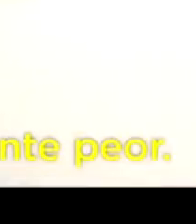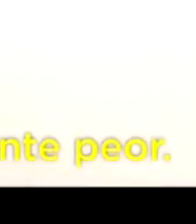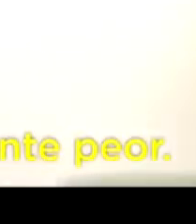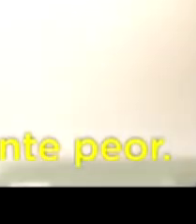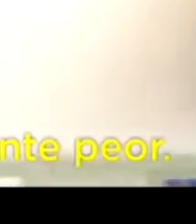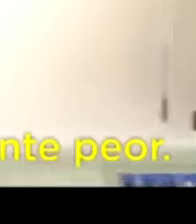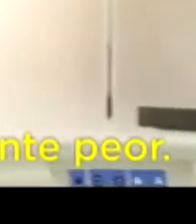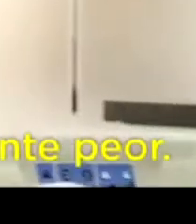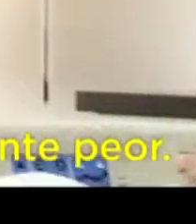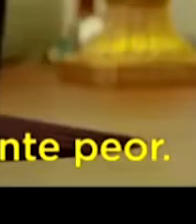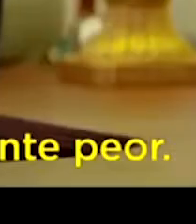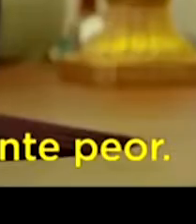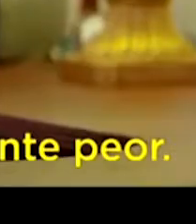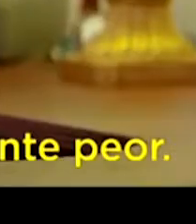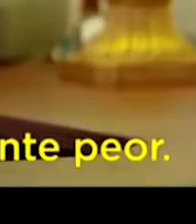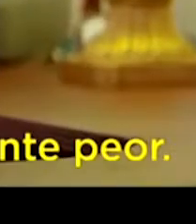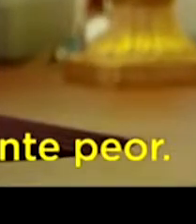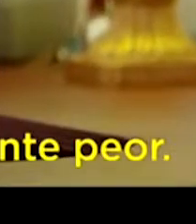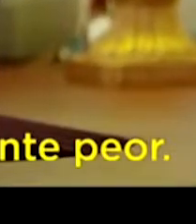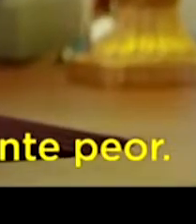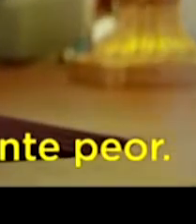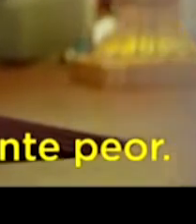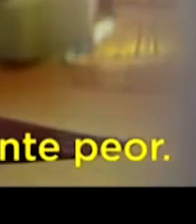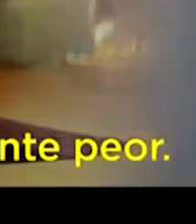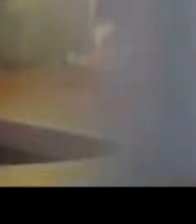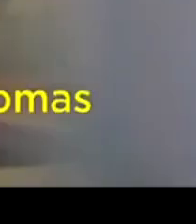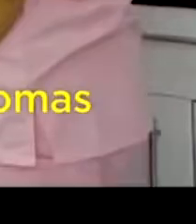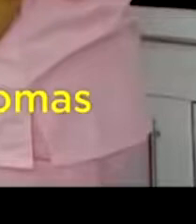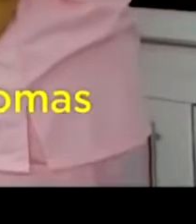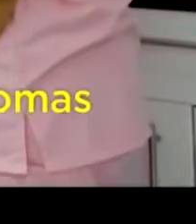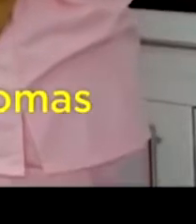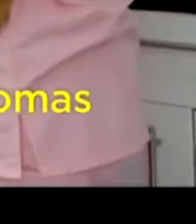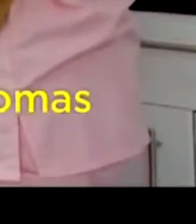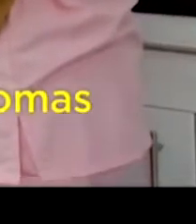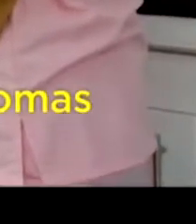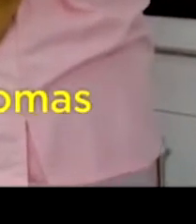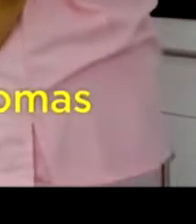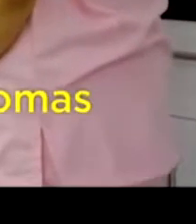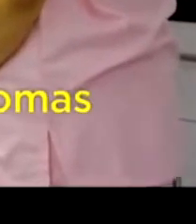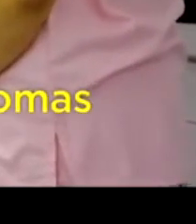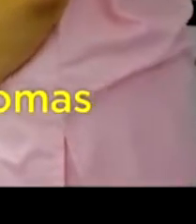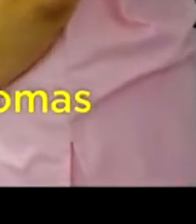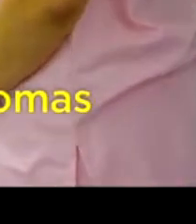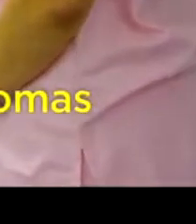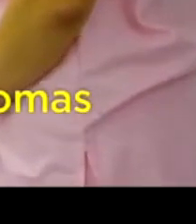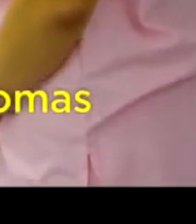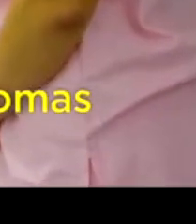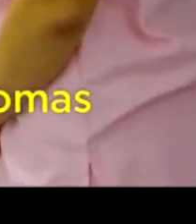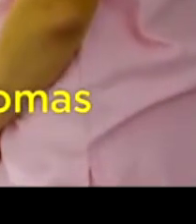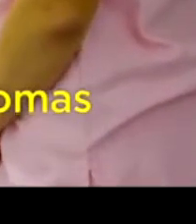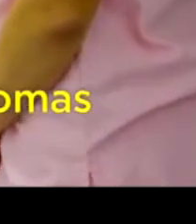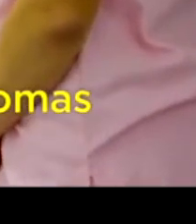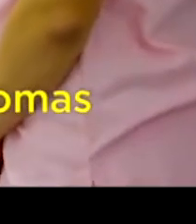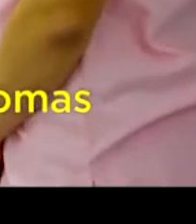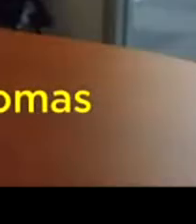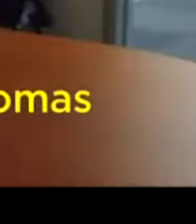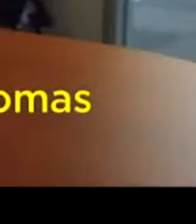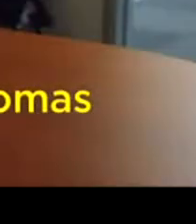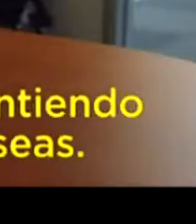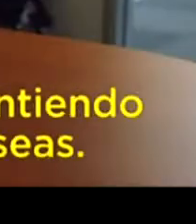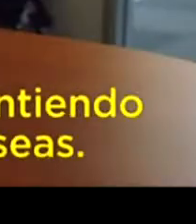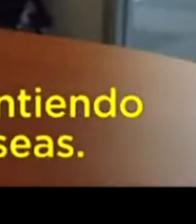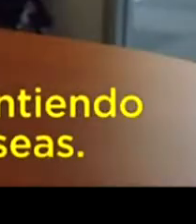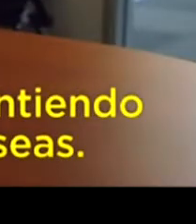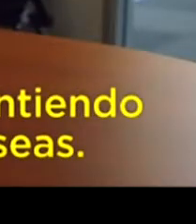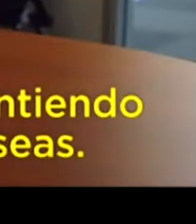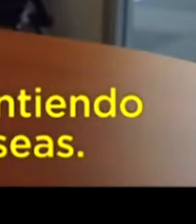Dr. Johnson here. I got a call that Ben's feeling worse today. Ben was admitted last night, feelings of dizziness and vertigo.